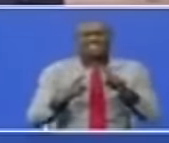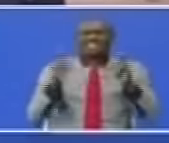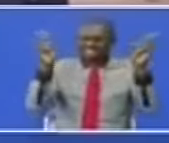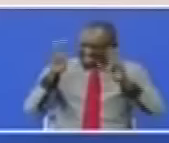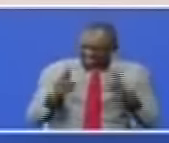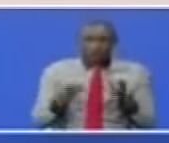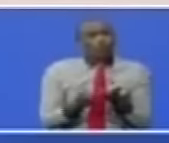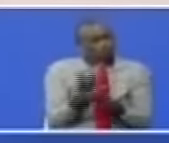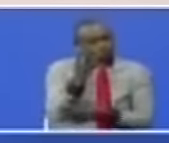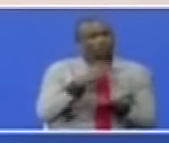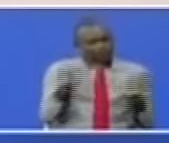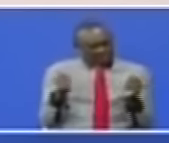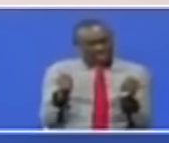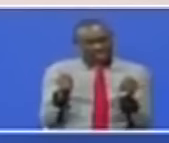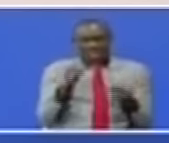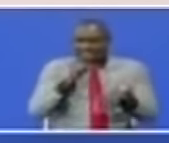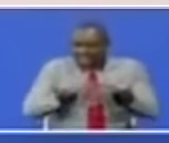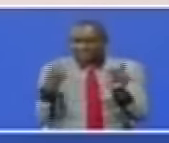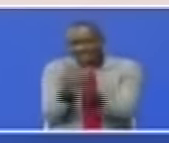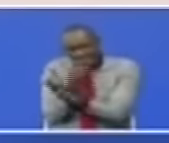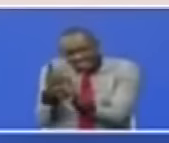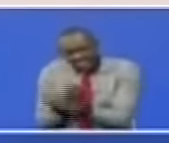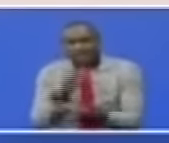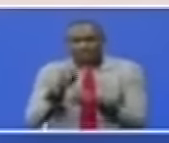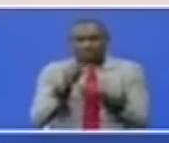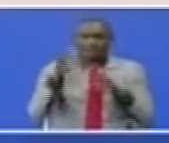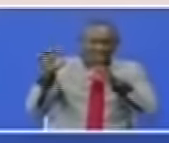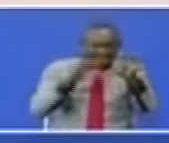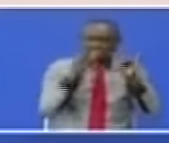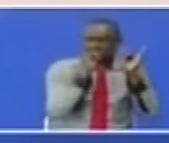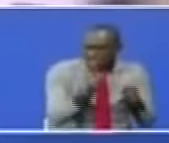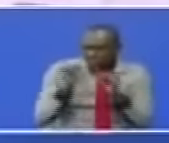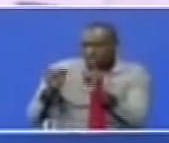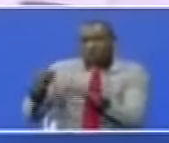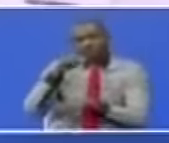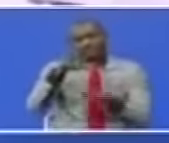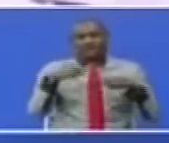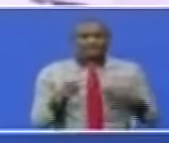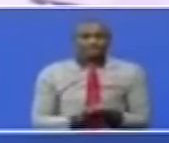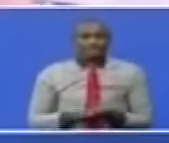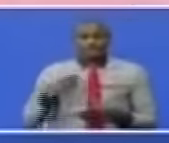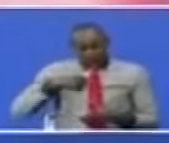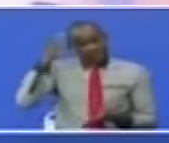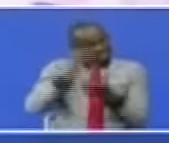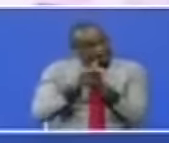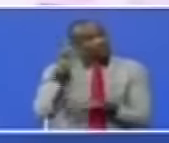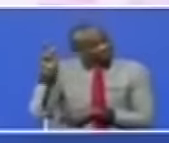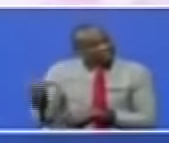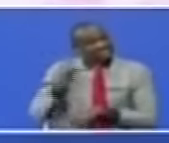international growth, with its diversifying products creating and developing new market niches. We do believe that with this kind